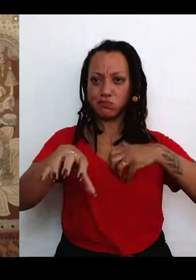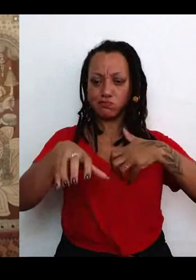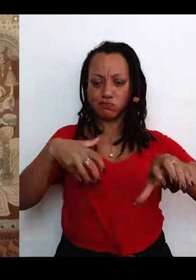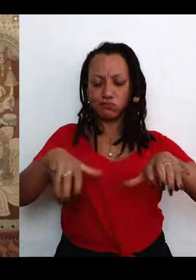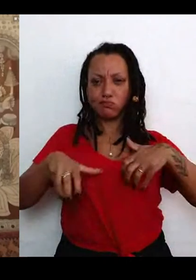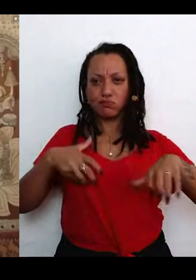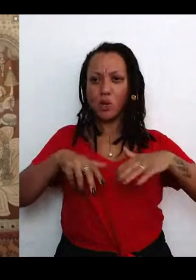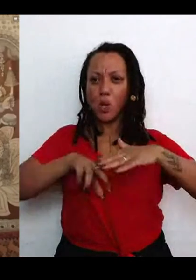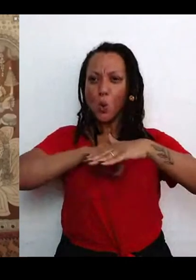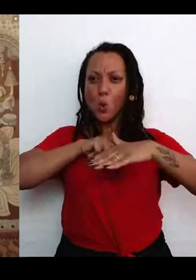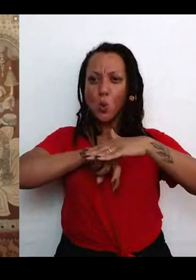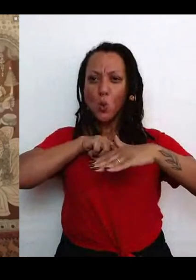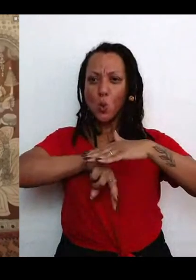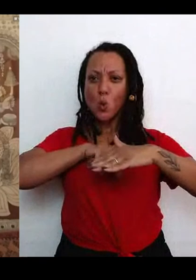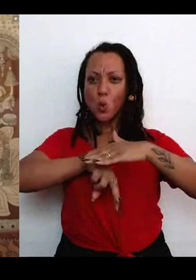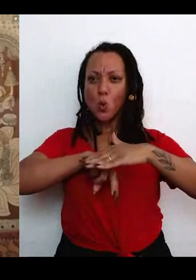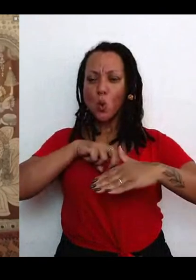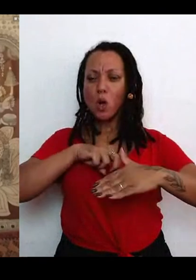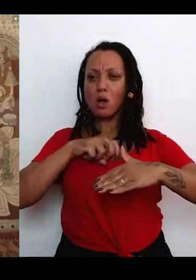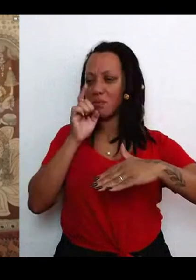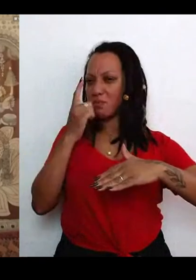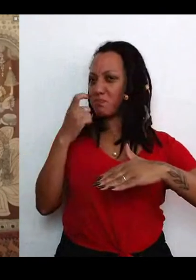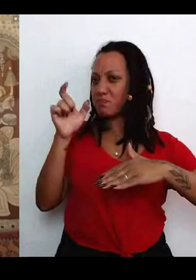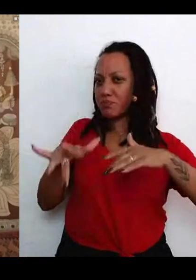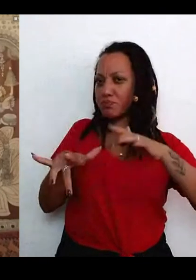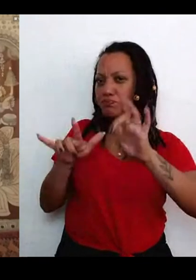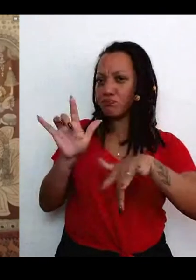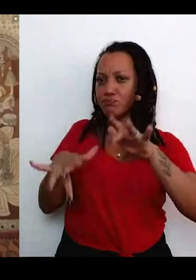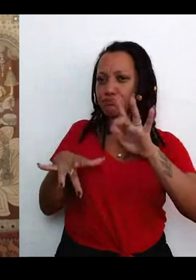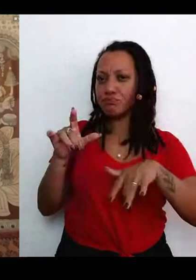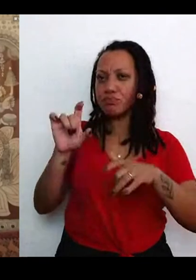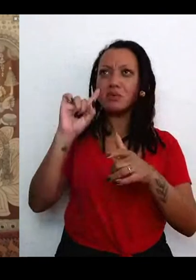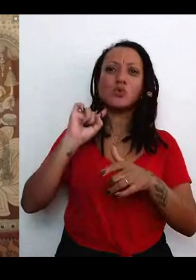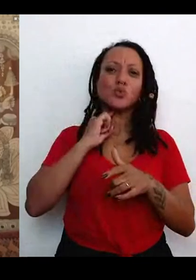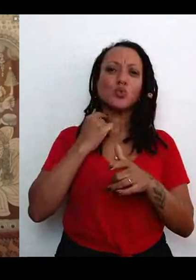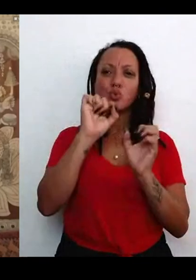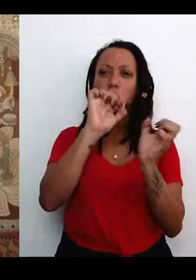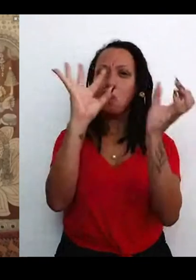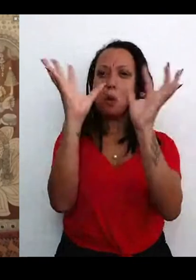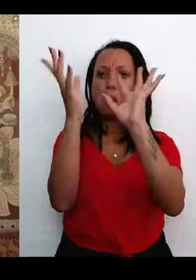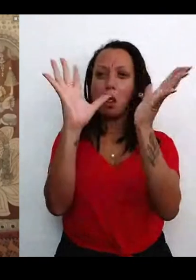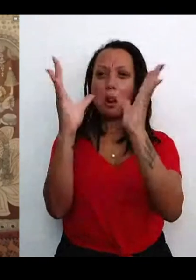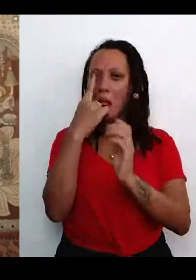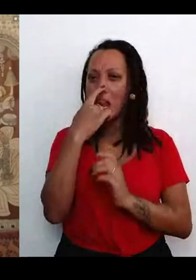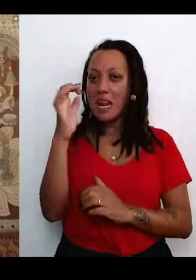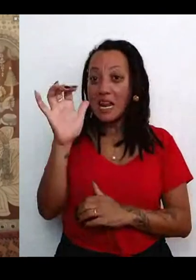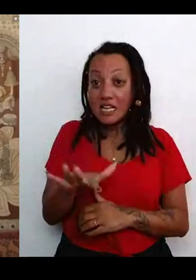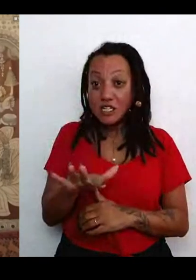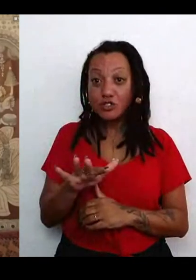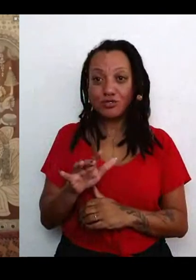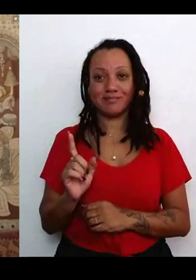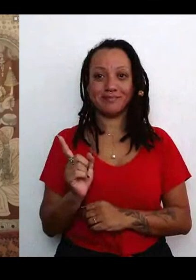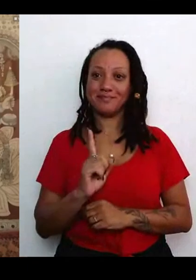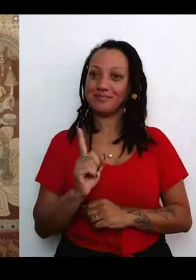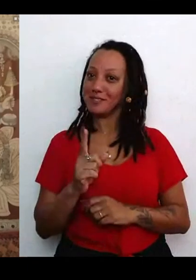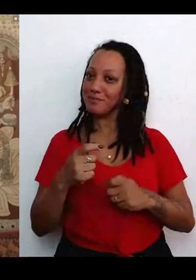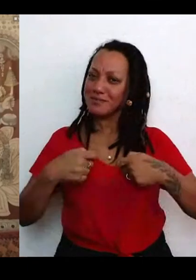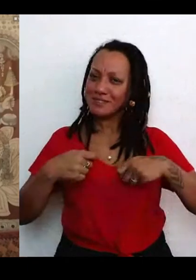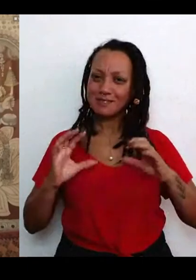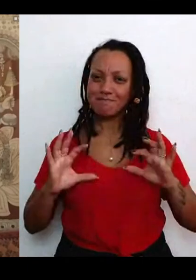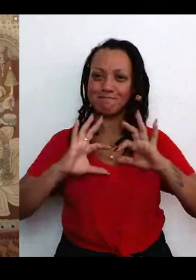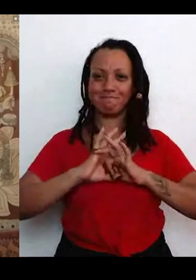waste and that the Living Earth is dead matter raw material for exploitation private property to be